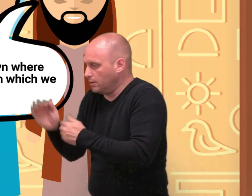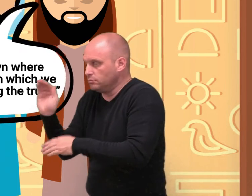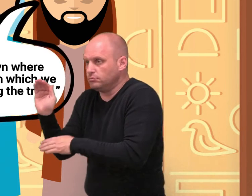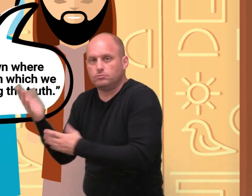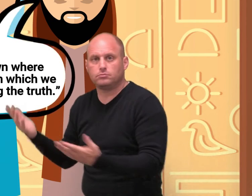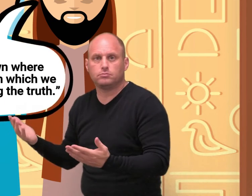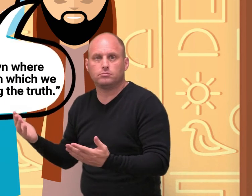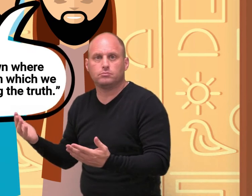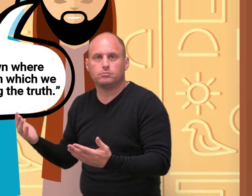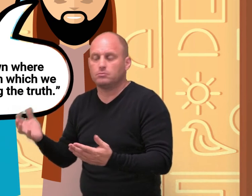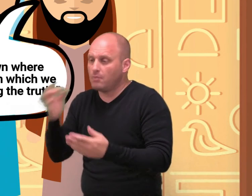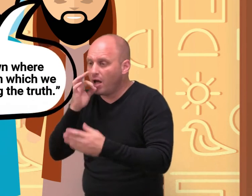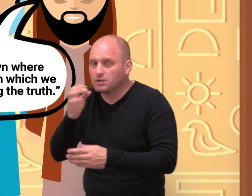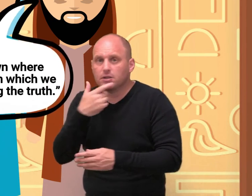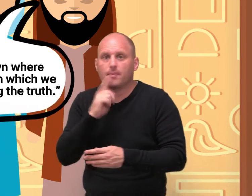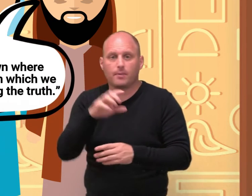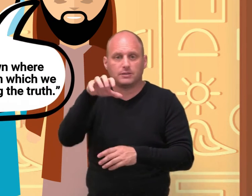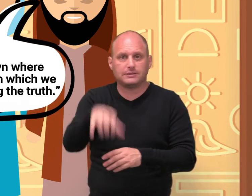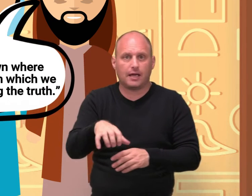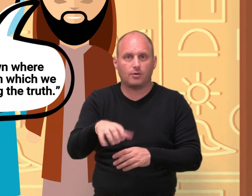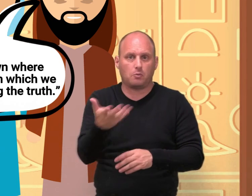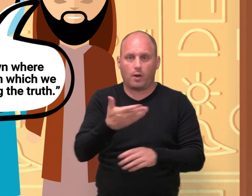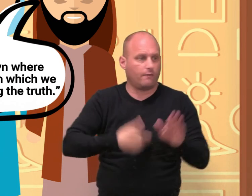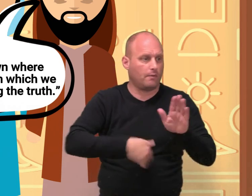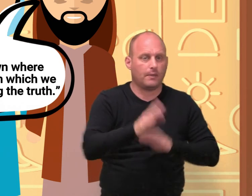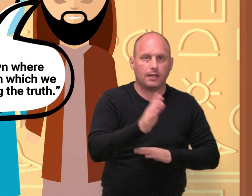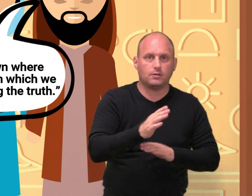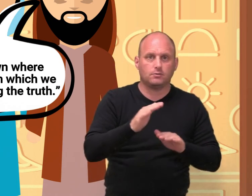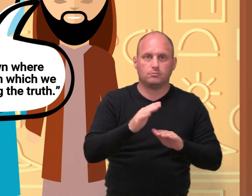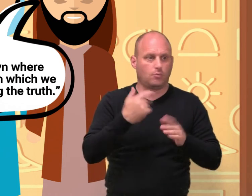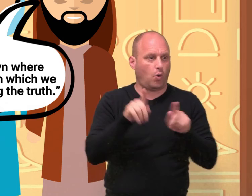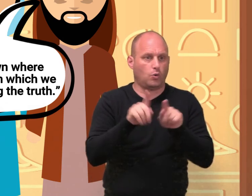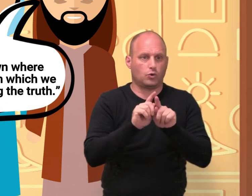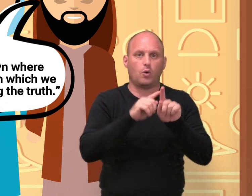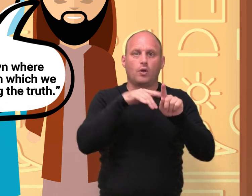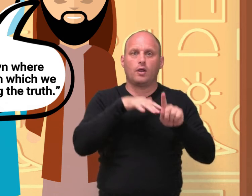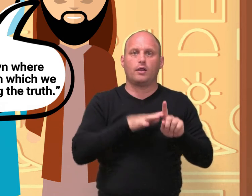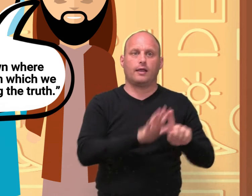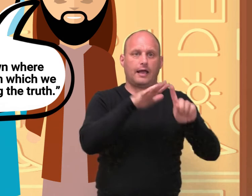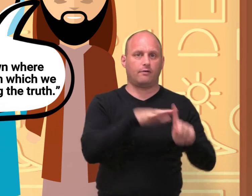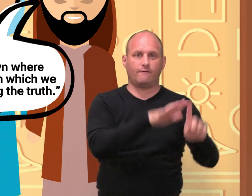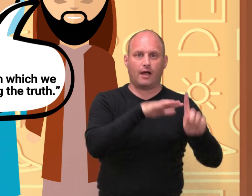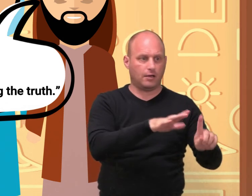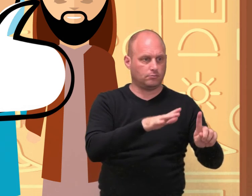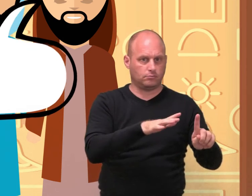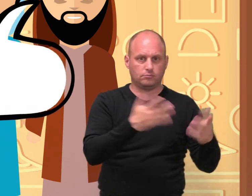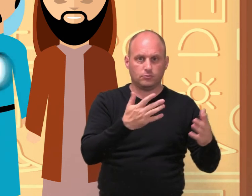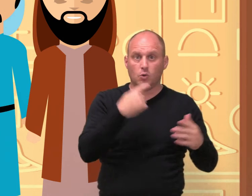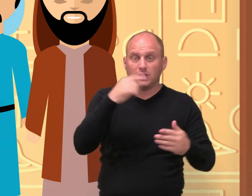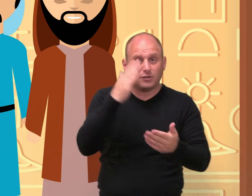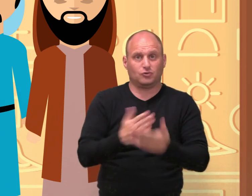the people of the town where we've been, and the caravan in which we returned, and indeed we are telling the truth.